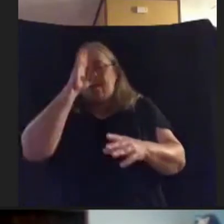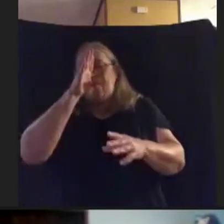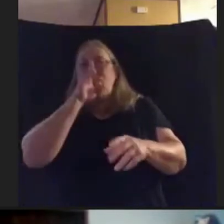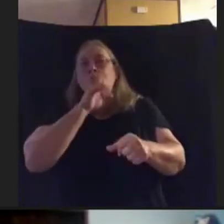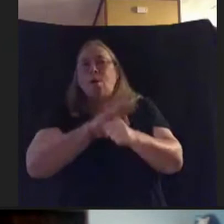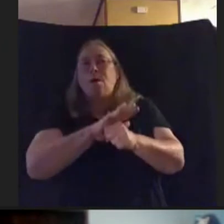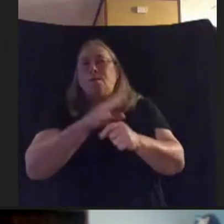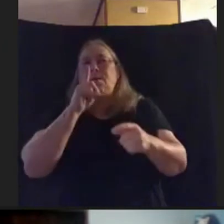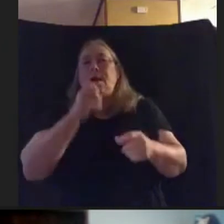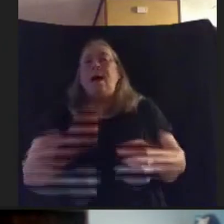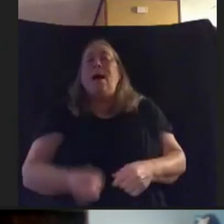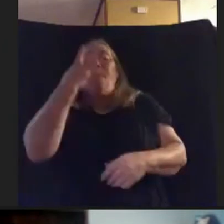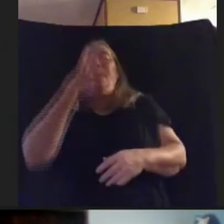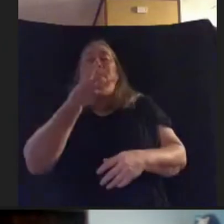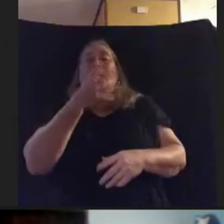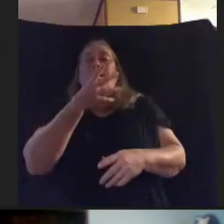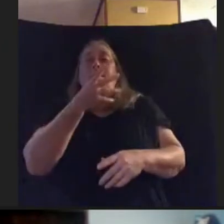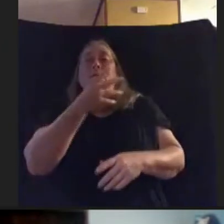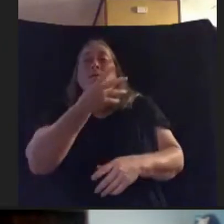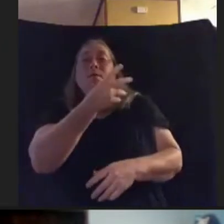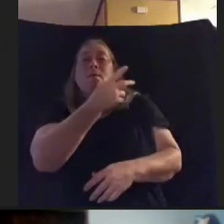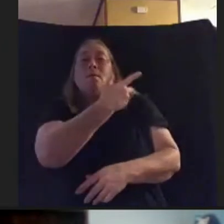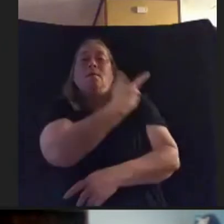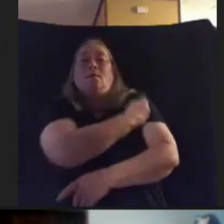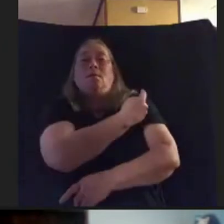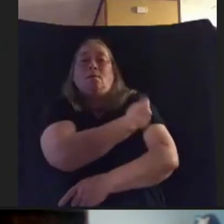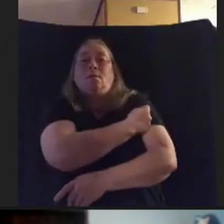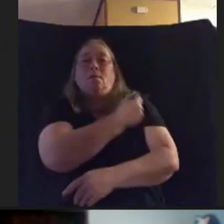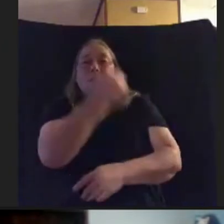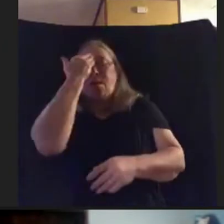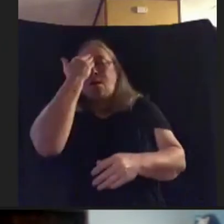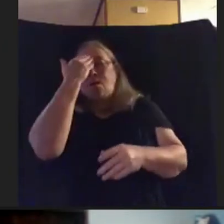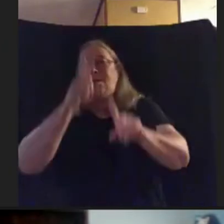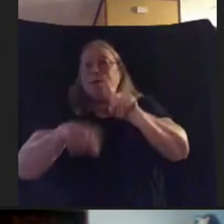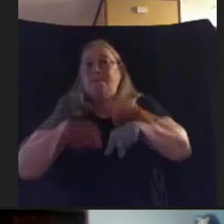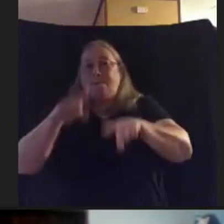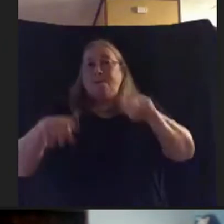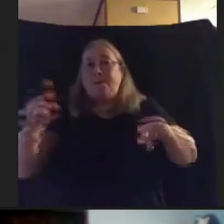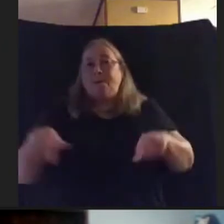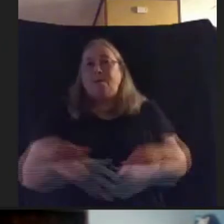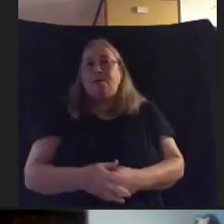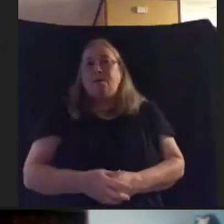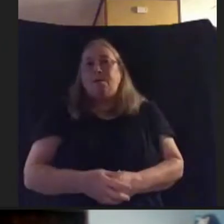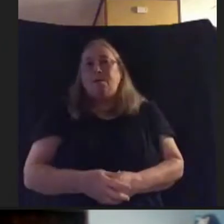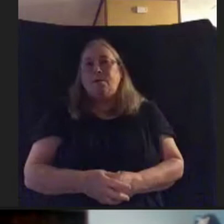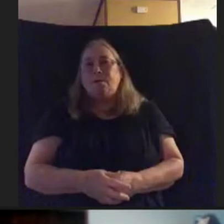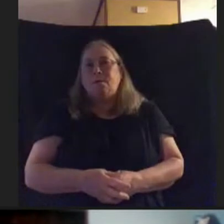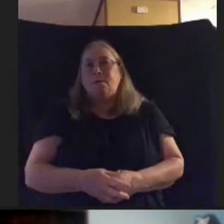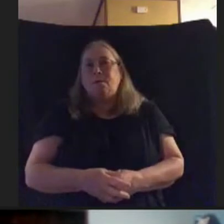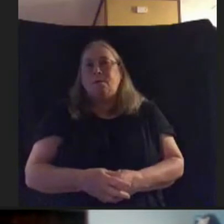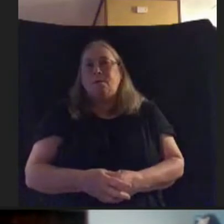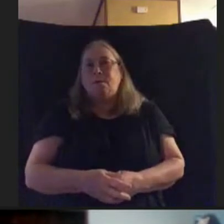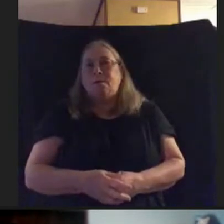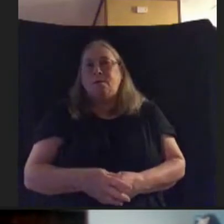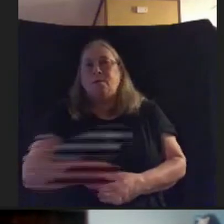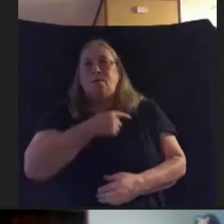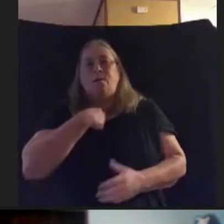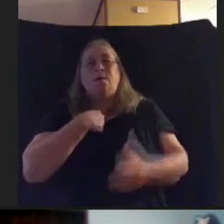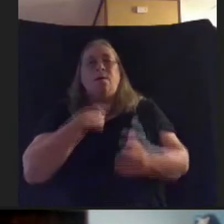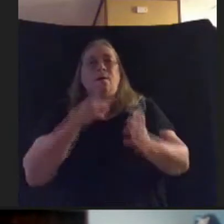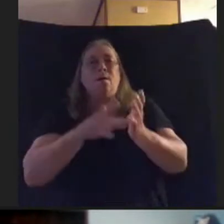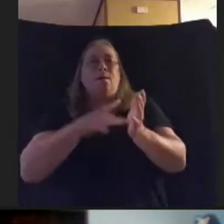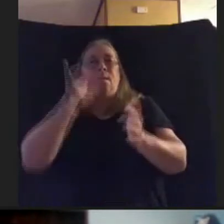ourselves. Because it is variable, as we've all seen. But when we get vaccine, we need to take advantage of that opportunity and